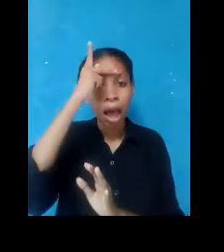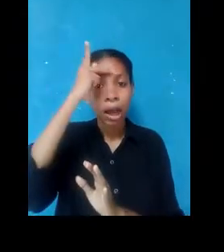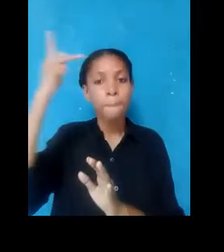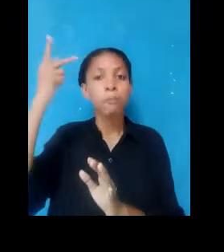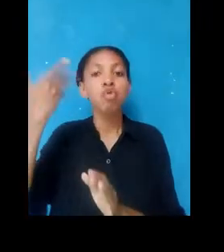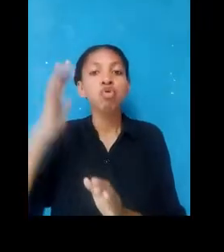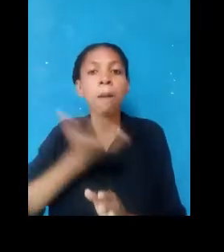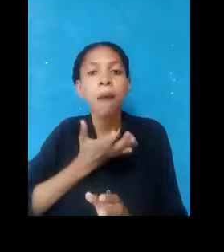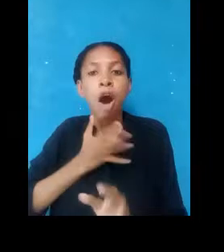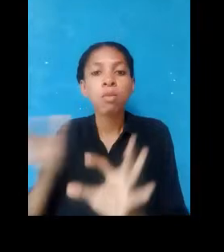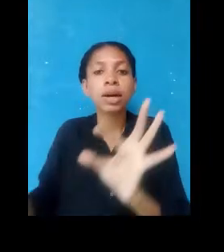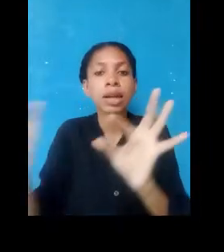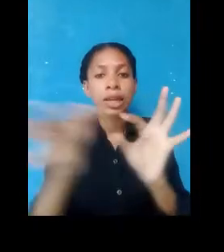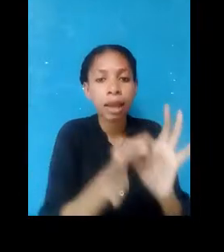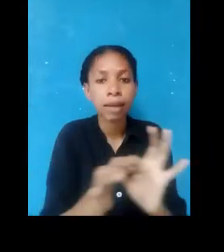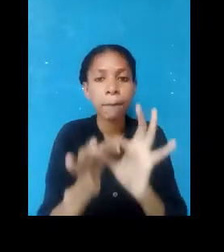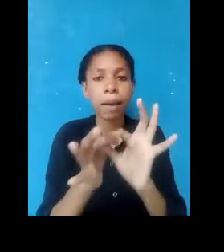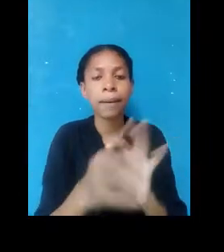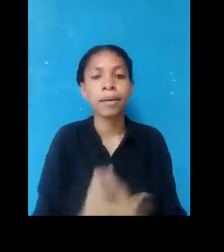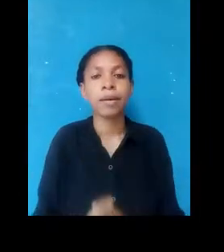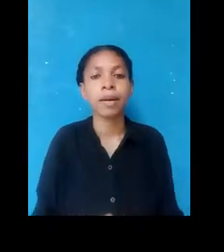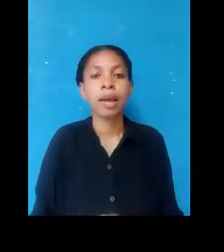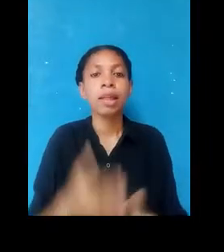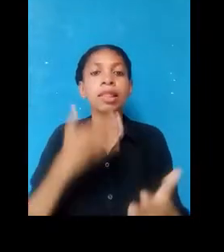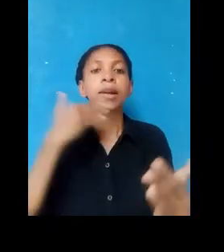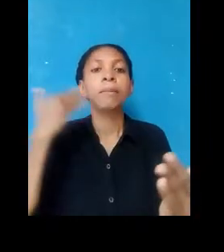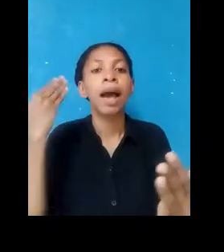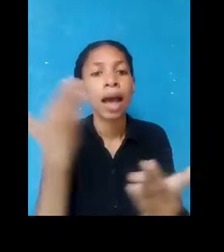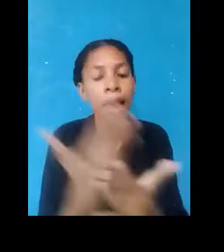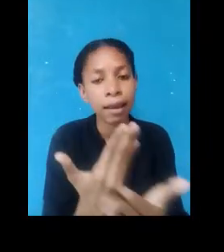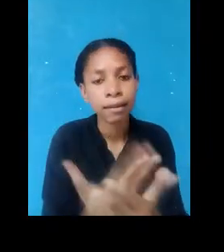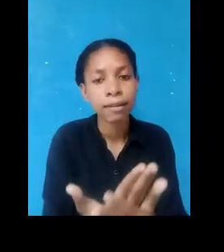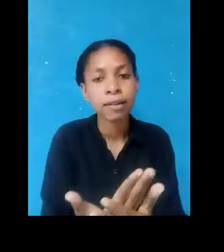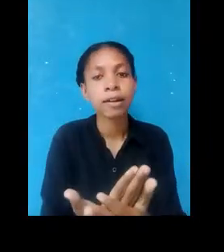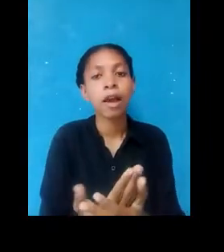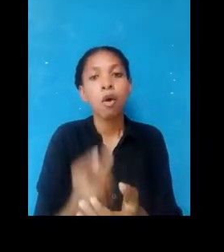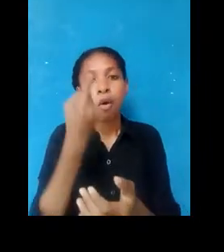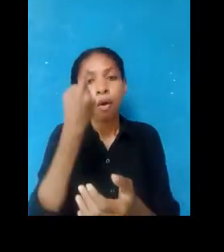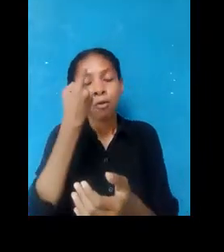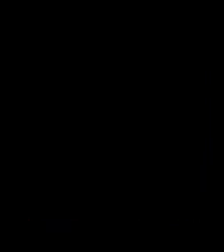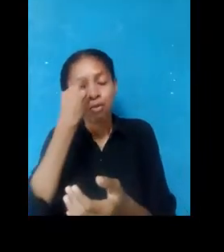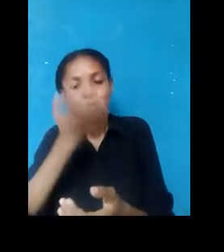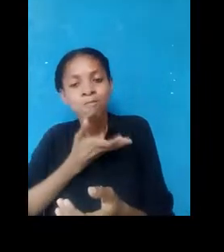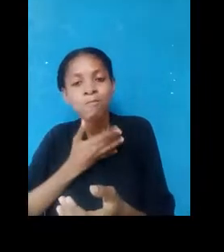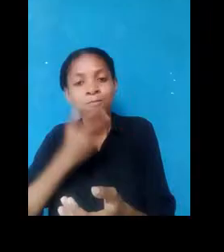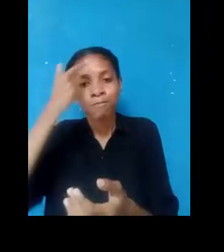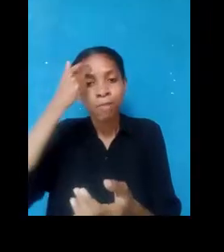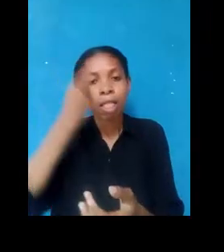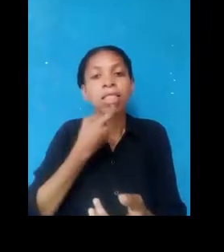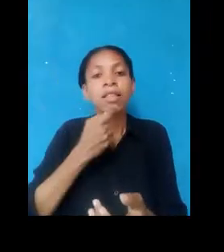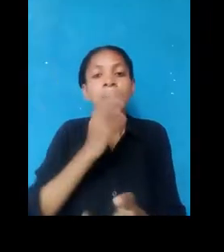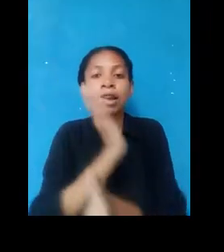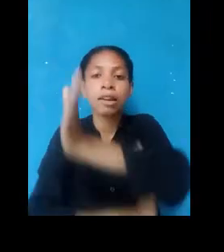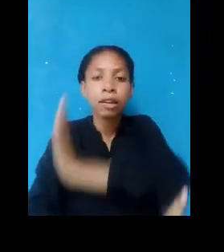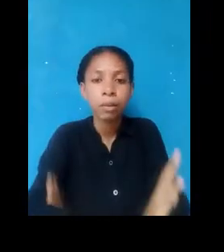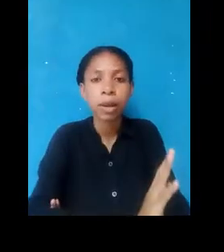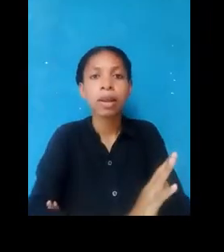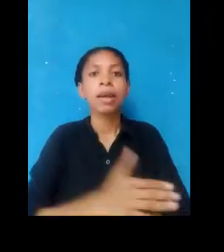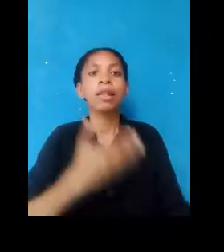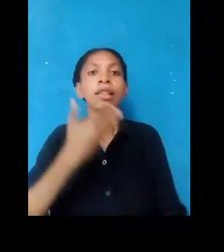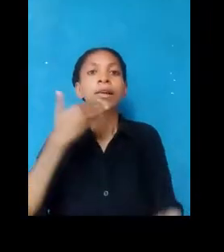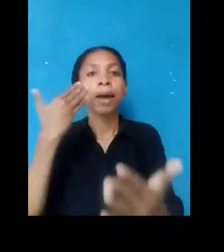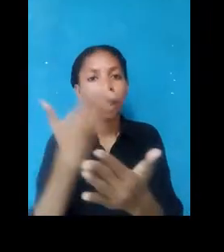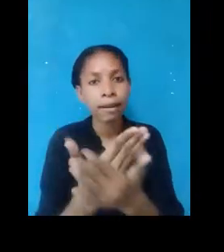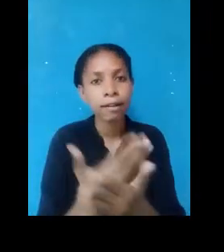commitment to inclusion. A special thank you to our sign language interpreter and language interpreter for your essential